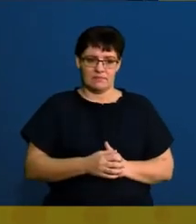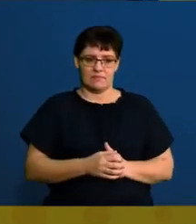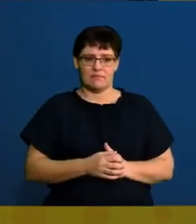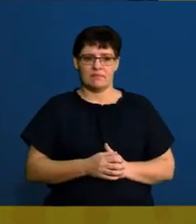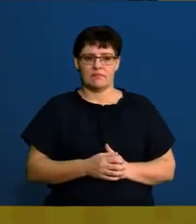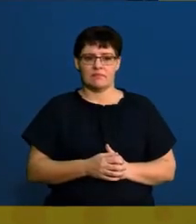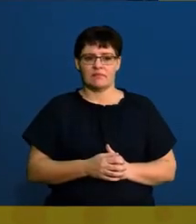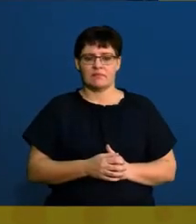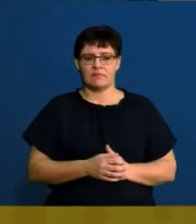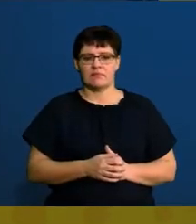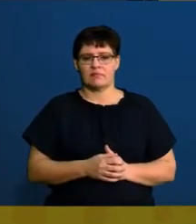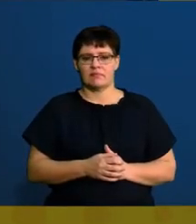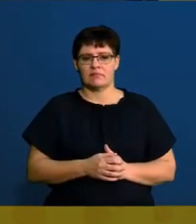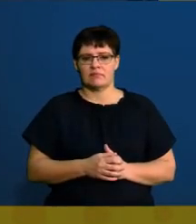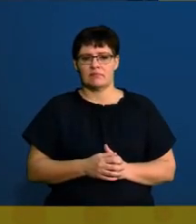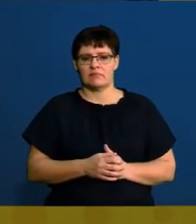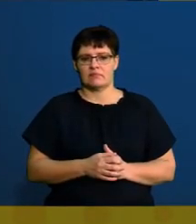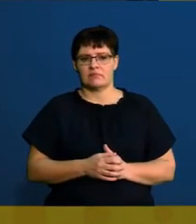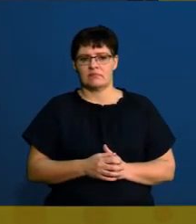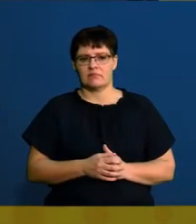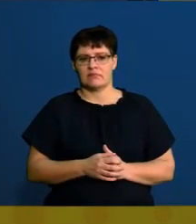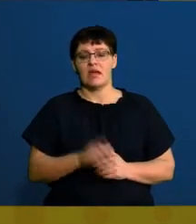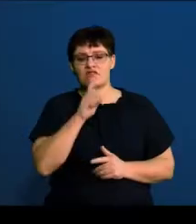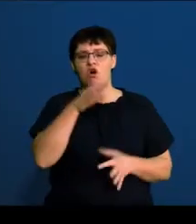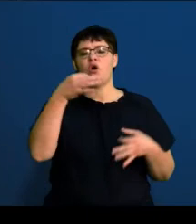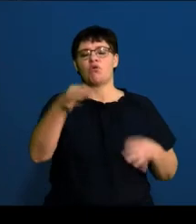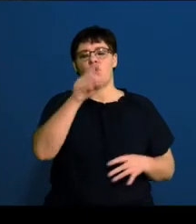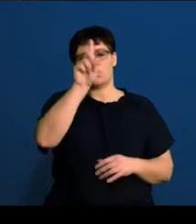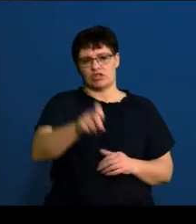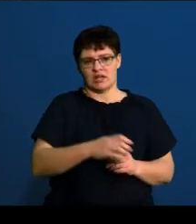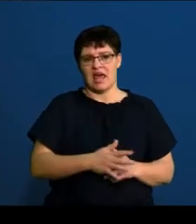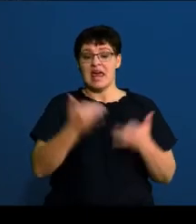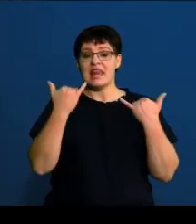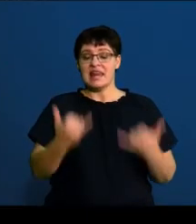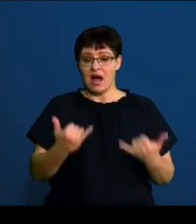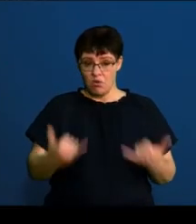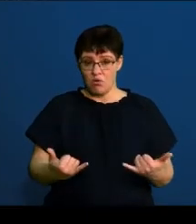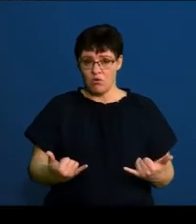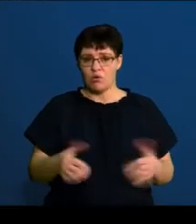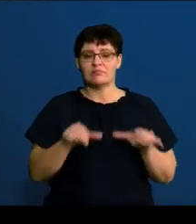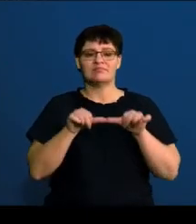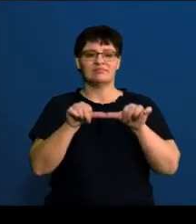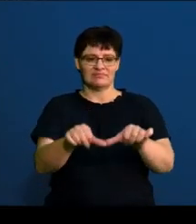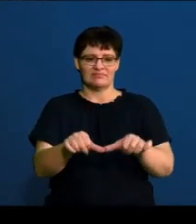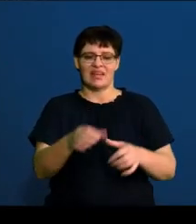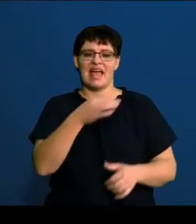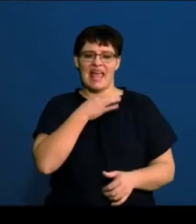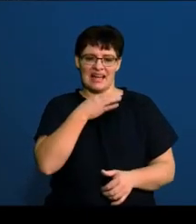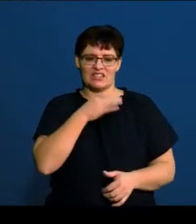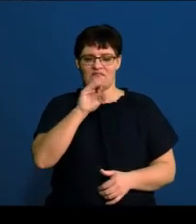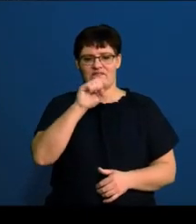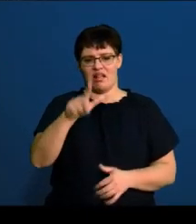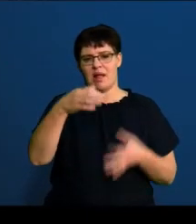now, this is basically what we have from the question paper. And now we're going to go on to our English file paper